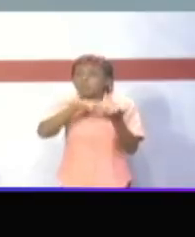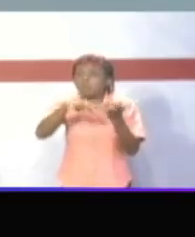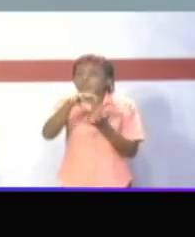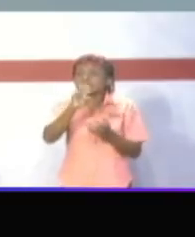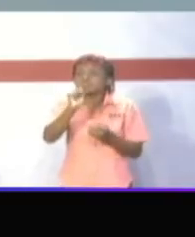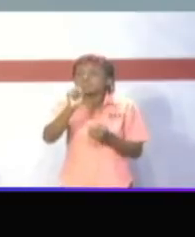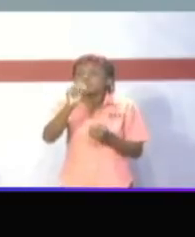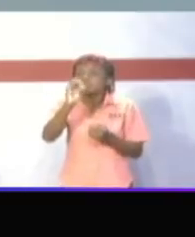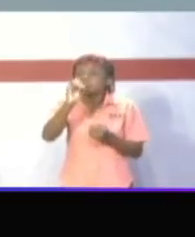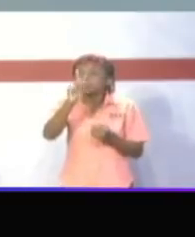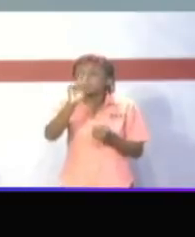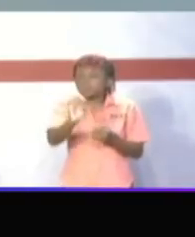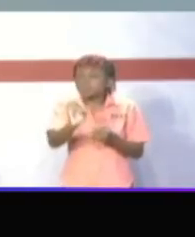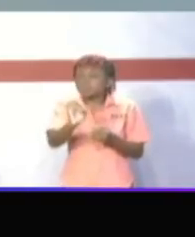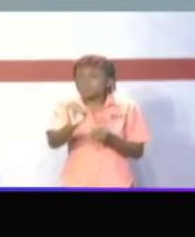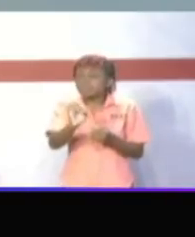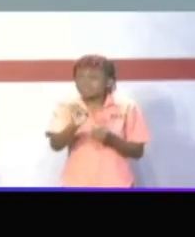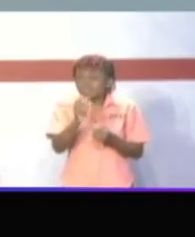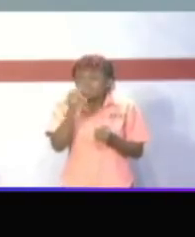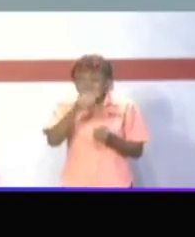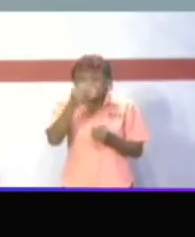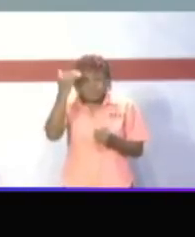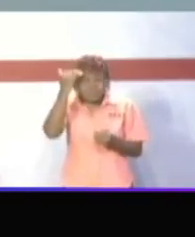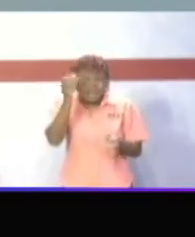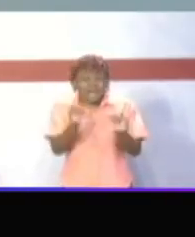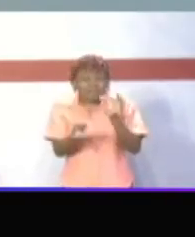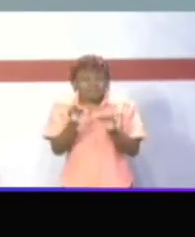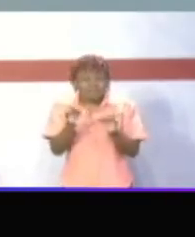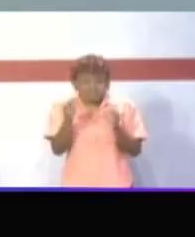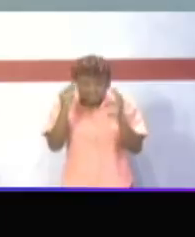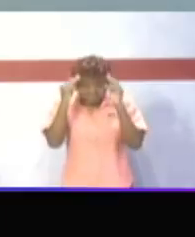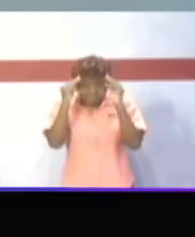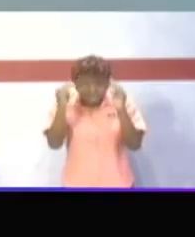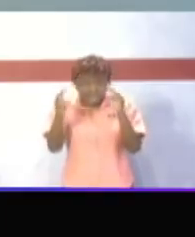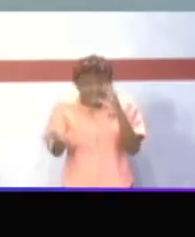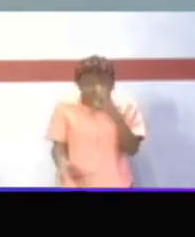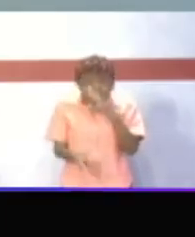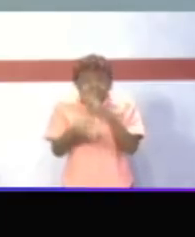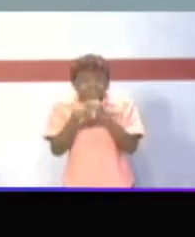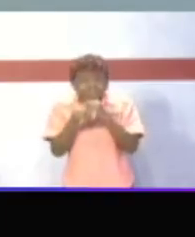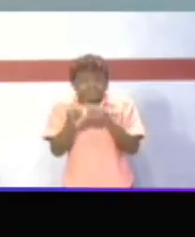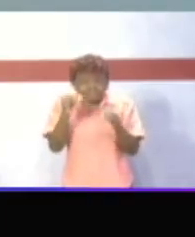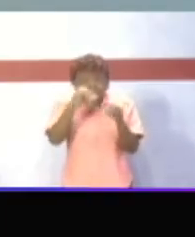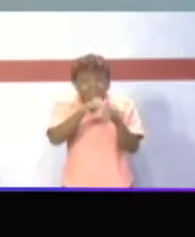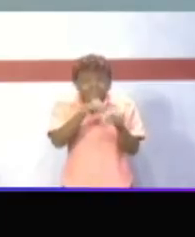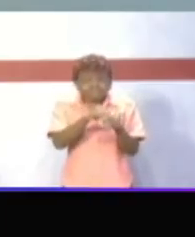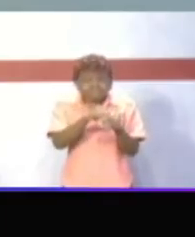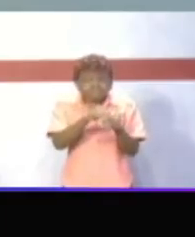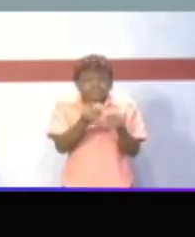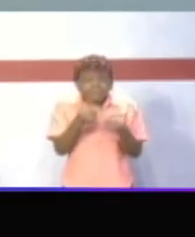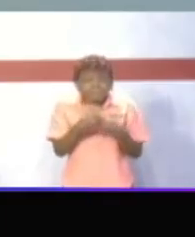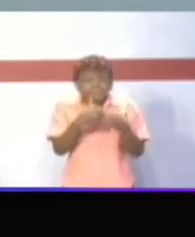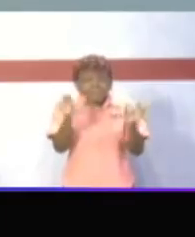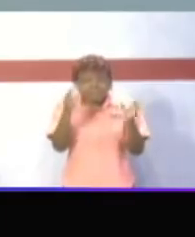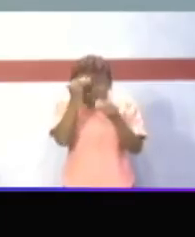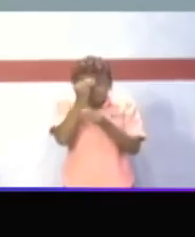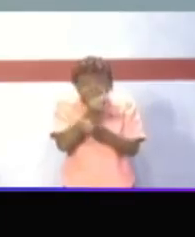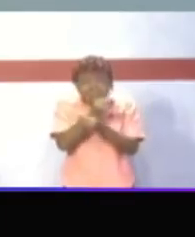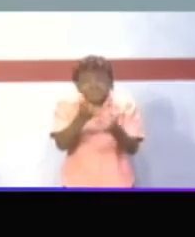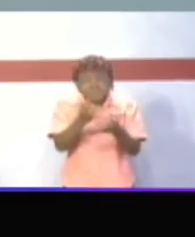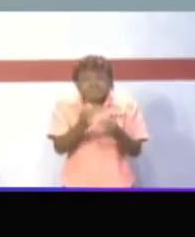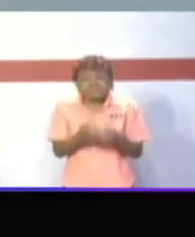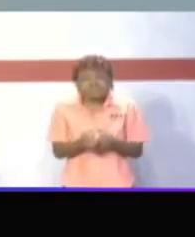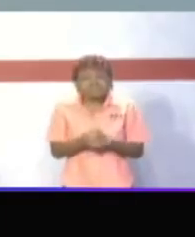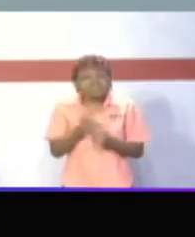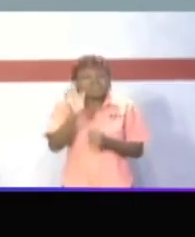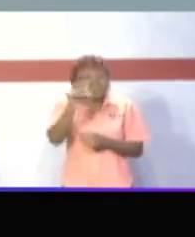if the ministry is going to add this to its public information platform or program? Because I know that we're in a tropical climate and we do love the AC. So do you know